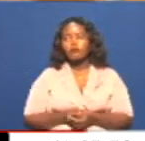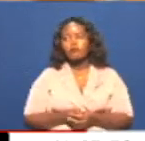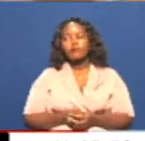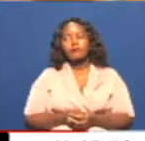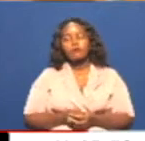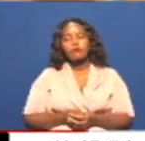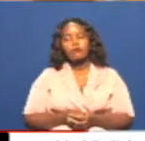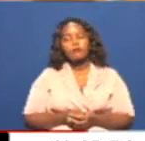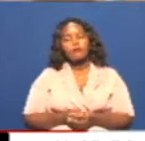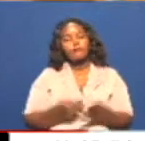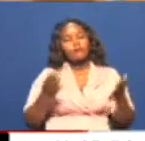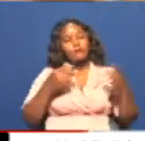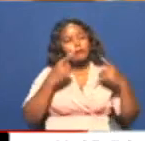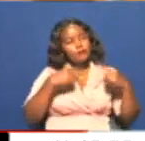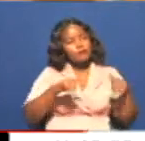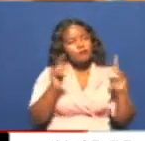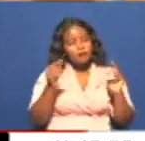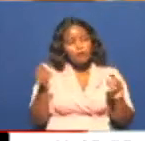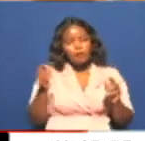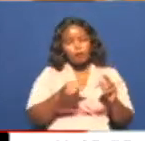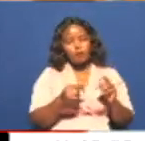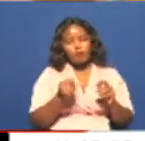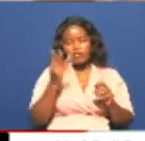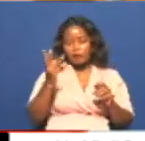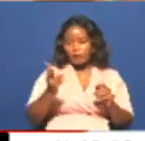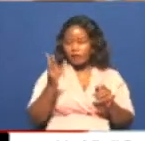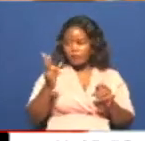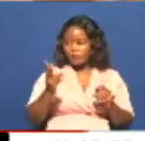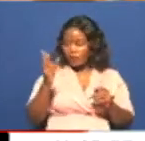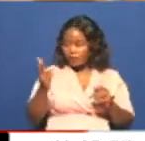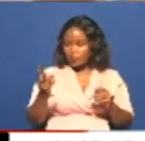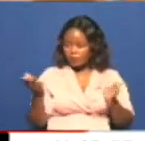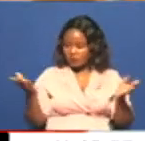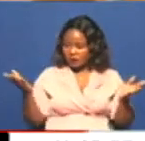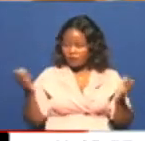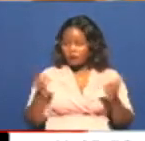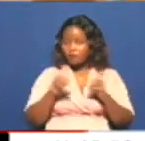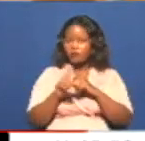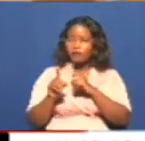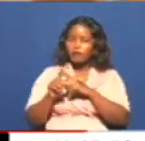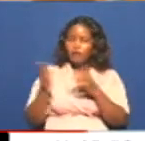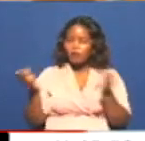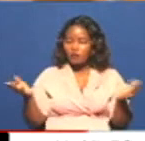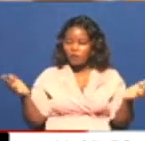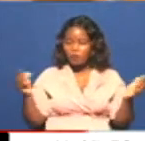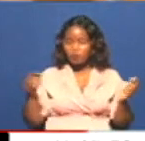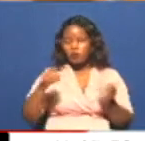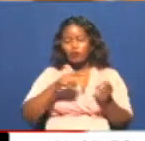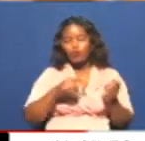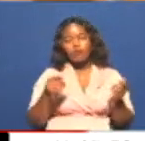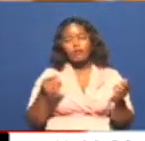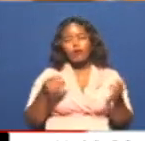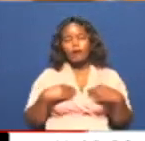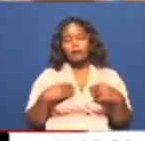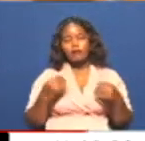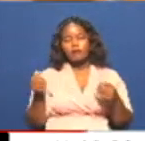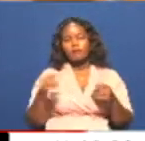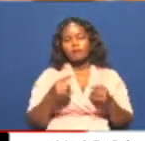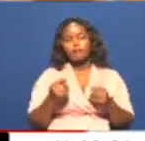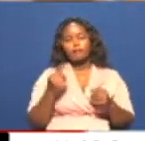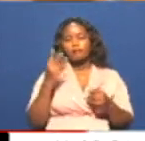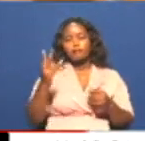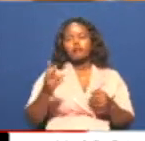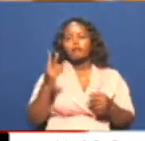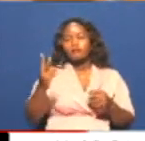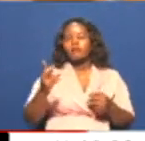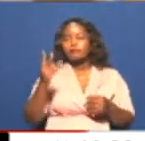They announced in April the party nominations. They're expecting the party nominations in April. Will that really